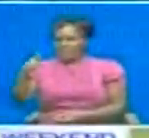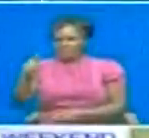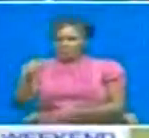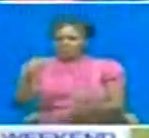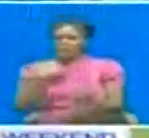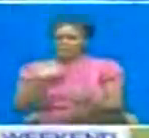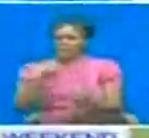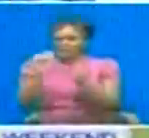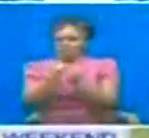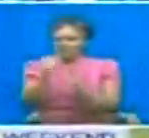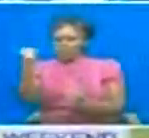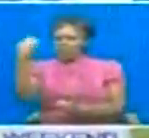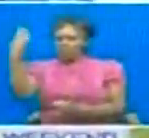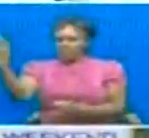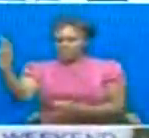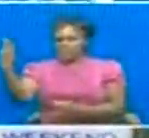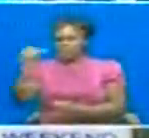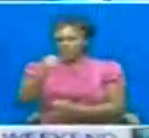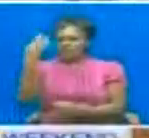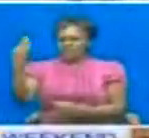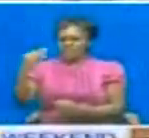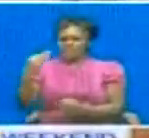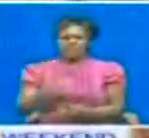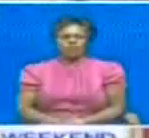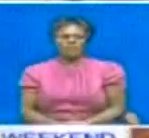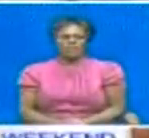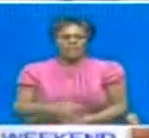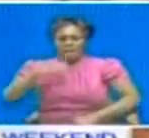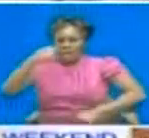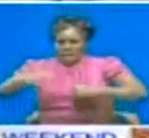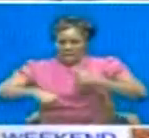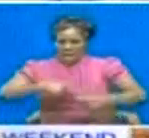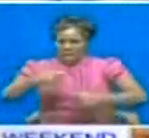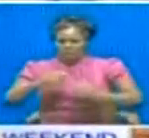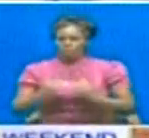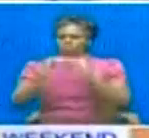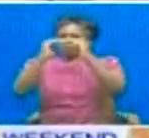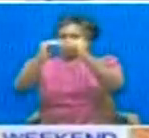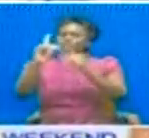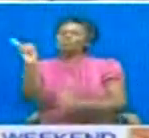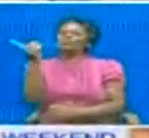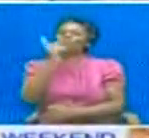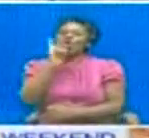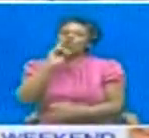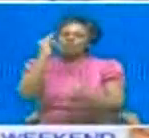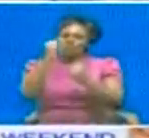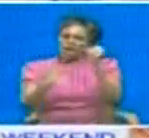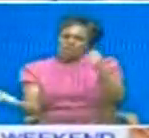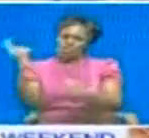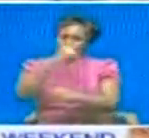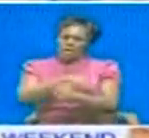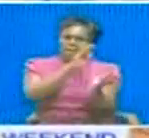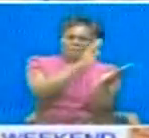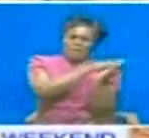on position 53 after a tough outing. Action is expected to go a notch higher in tomorrow's final day of the Barclays Kenyan